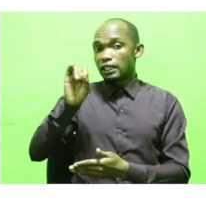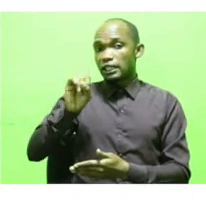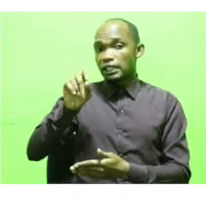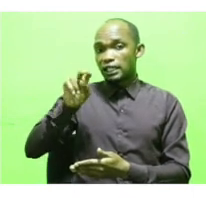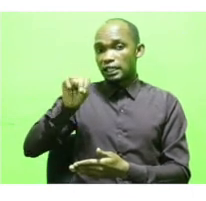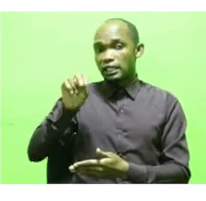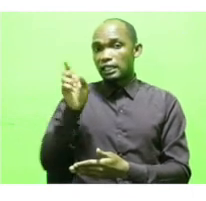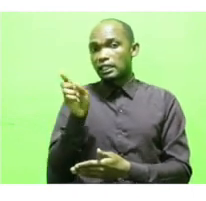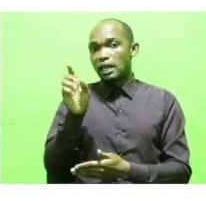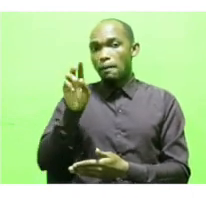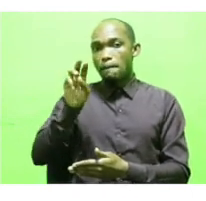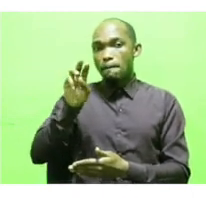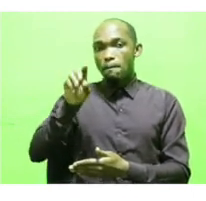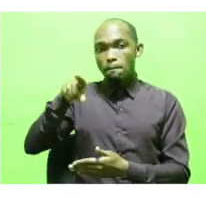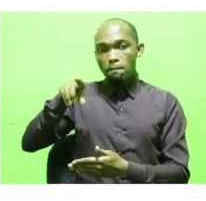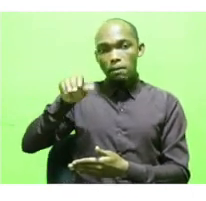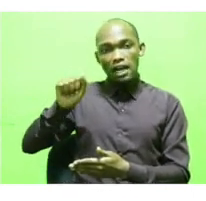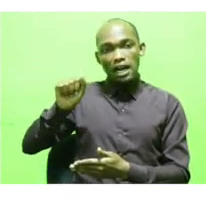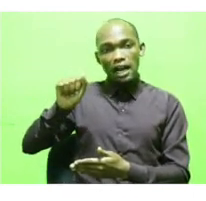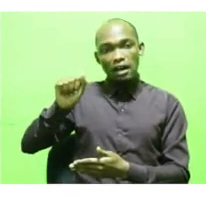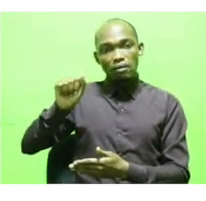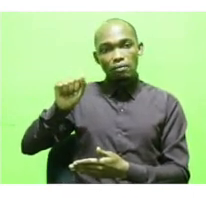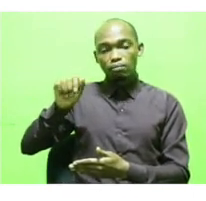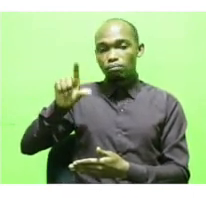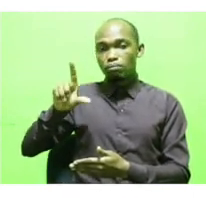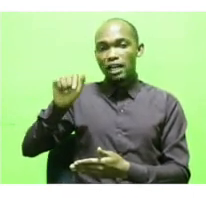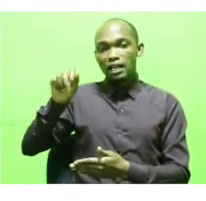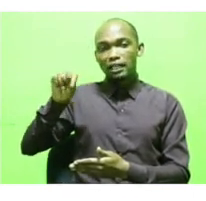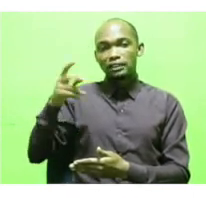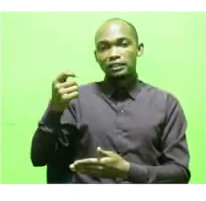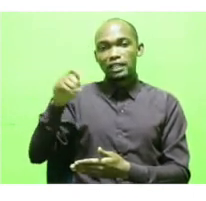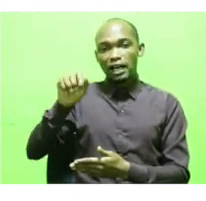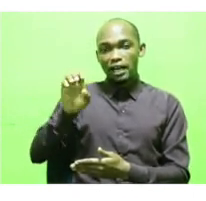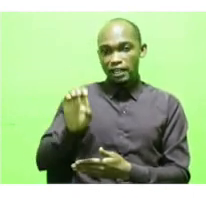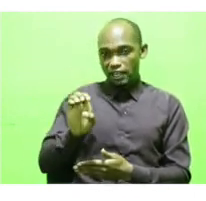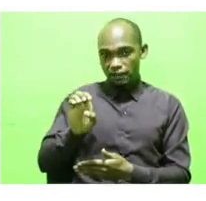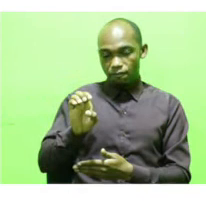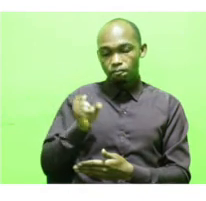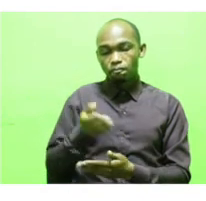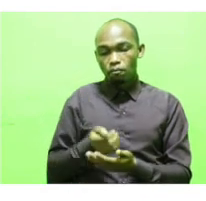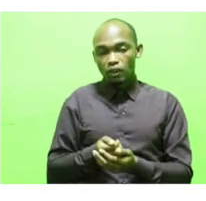Plantae. So this is what localized growth is.